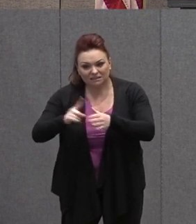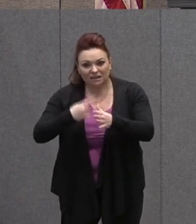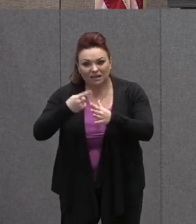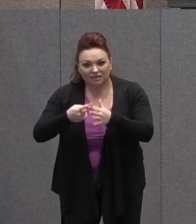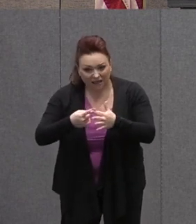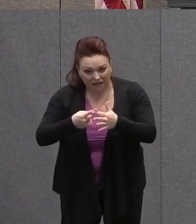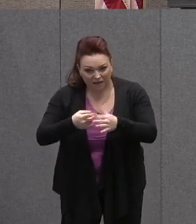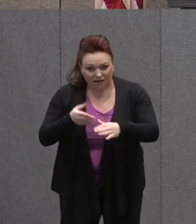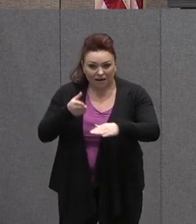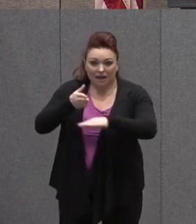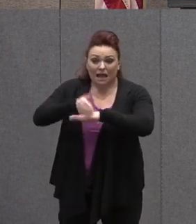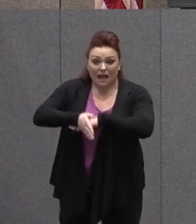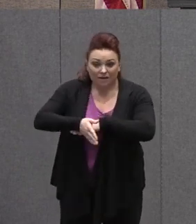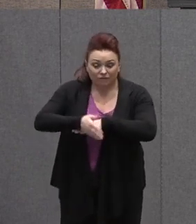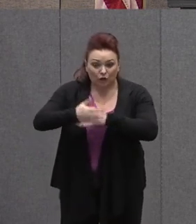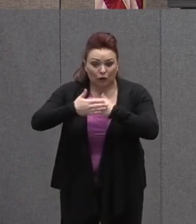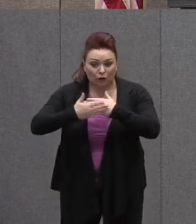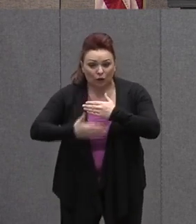last.